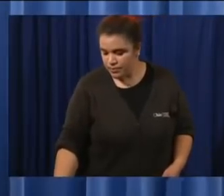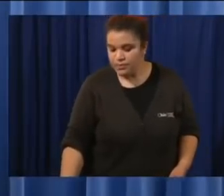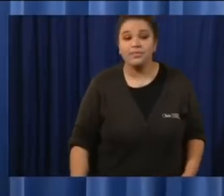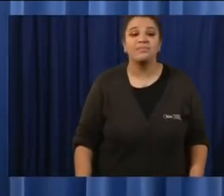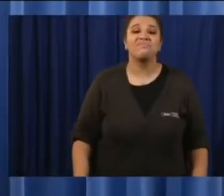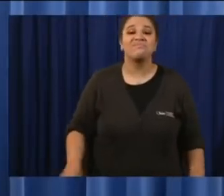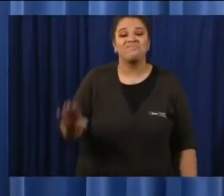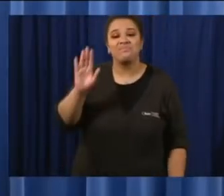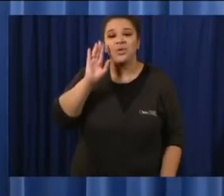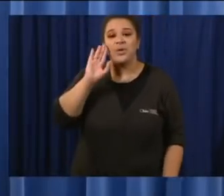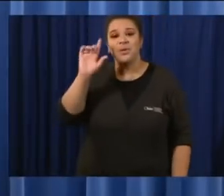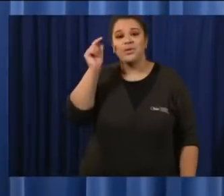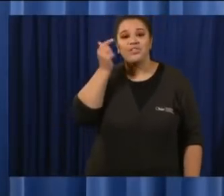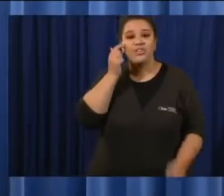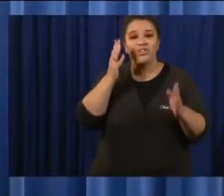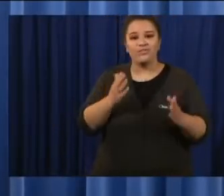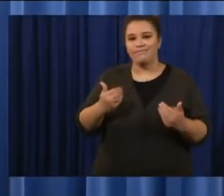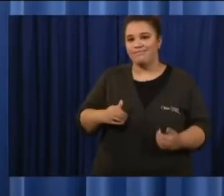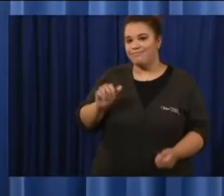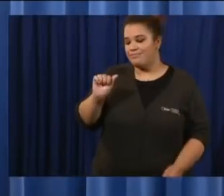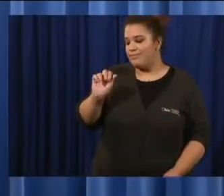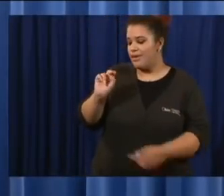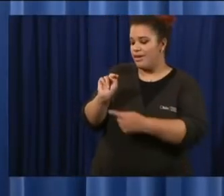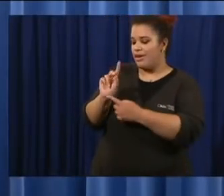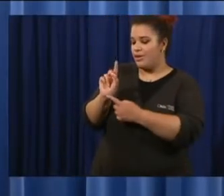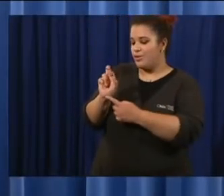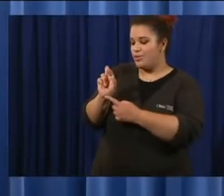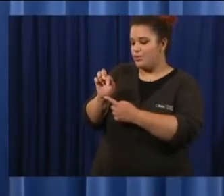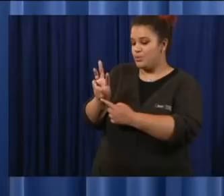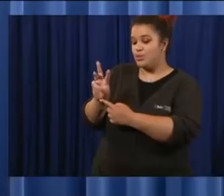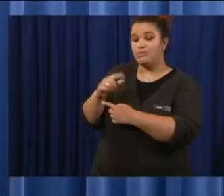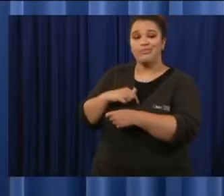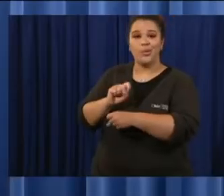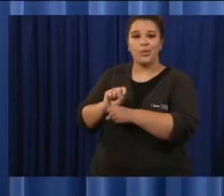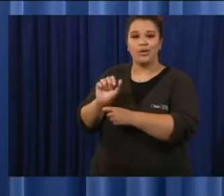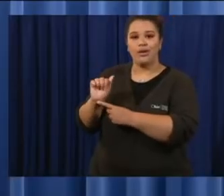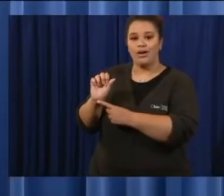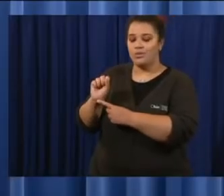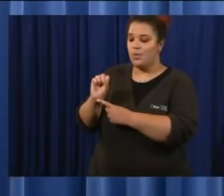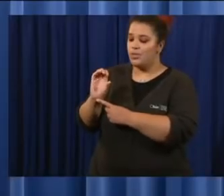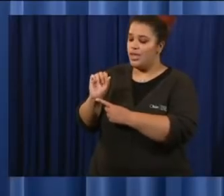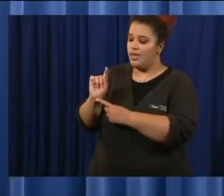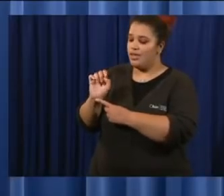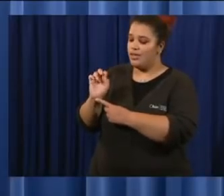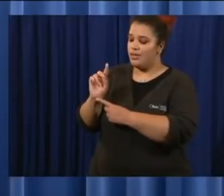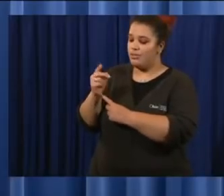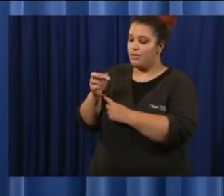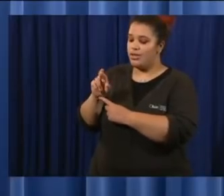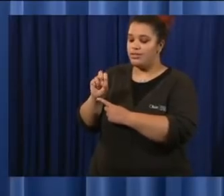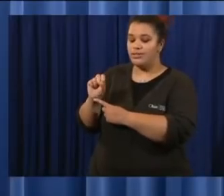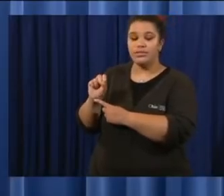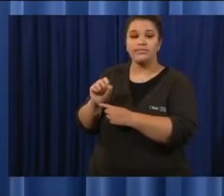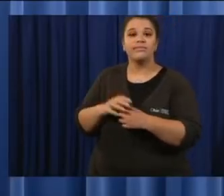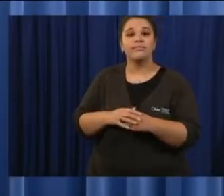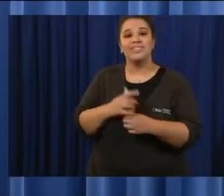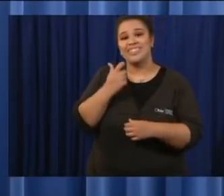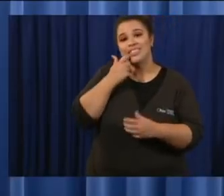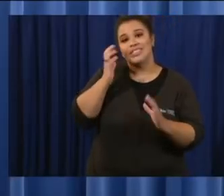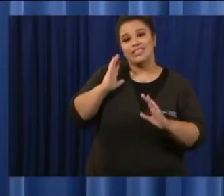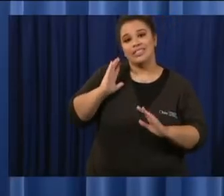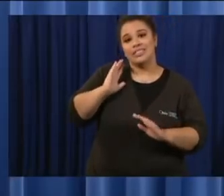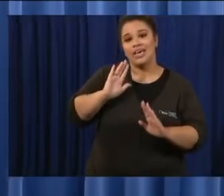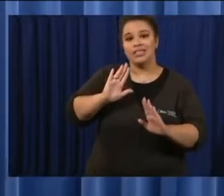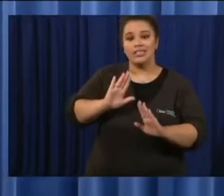Hi, Governor. Andrew Welsh-Huggins with the Associated Press. Governor, you said on Meet the Press Sunday